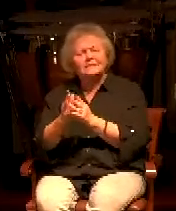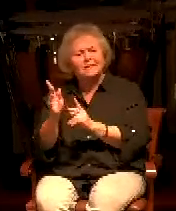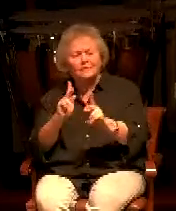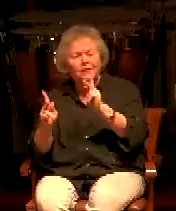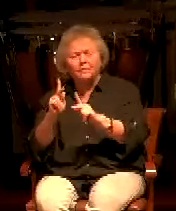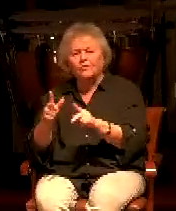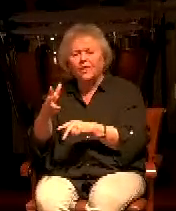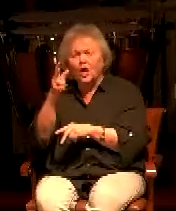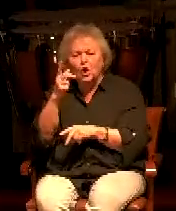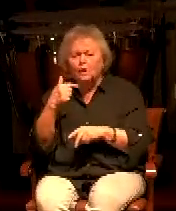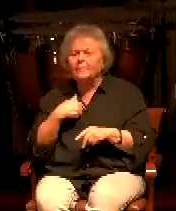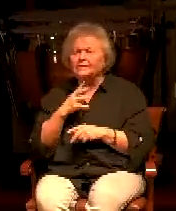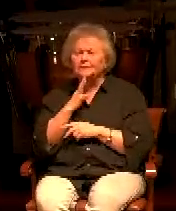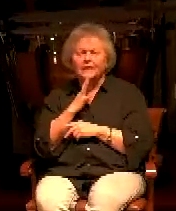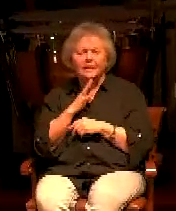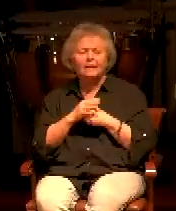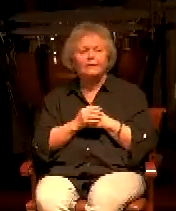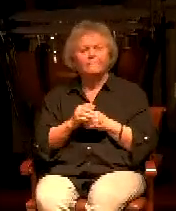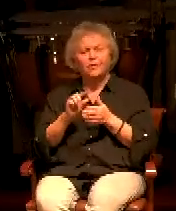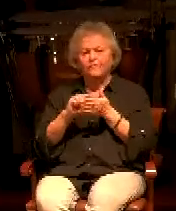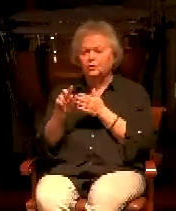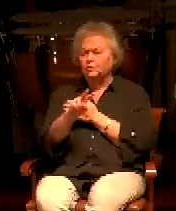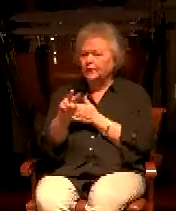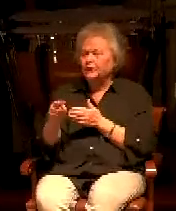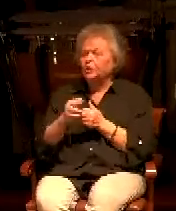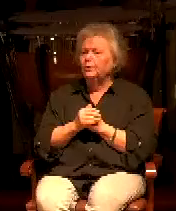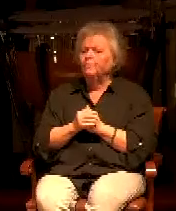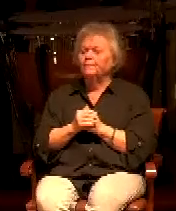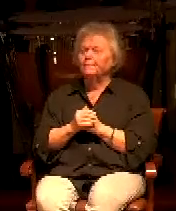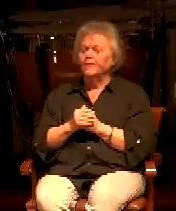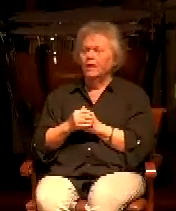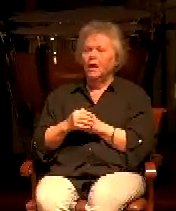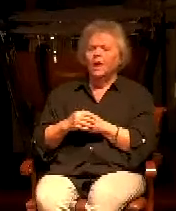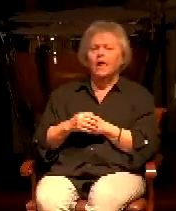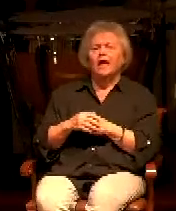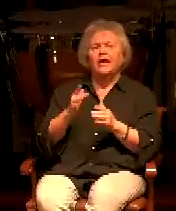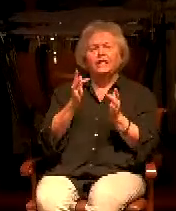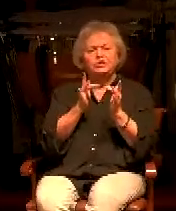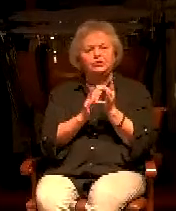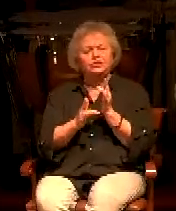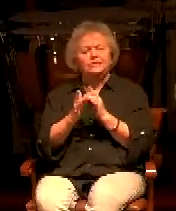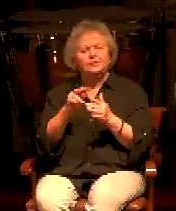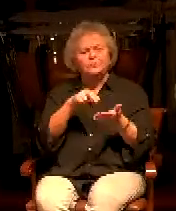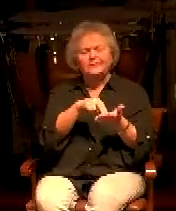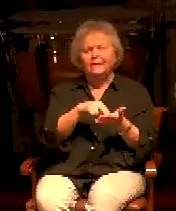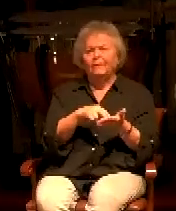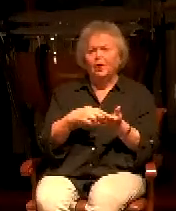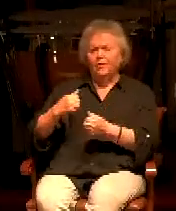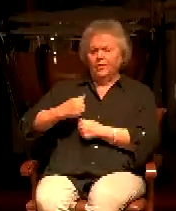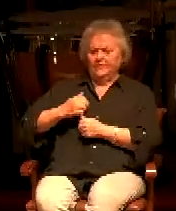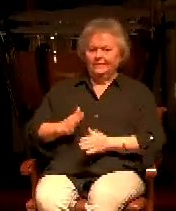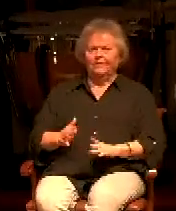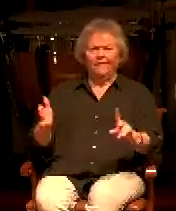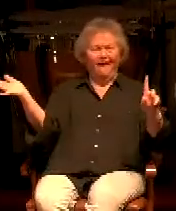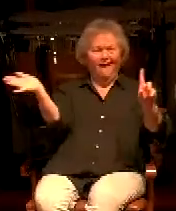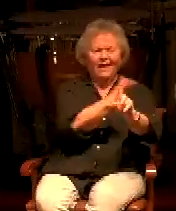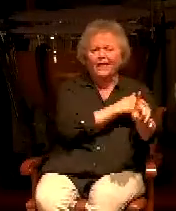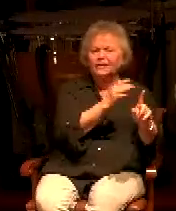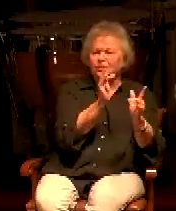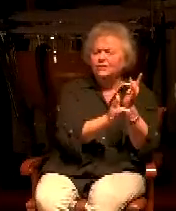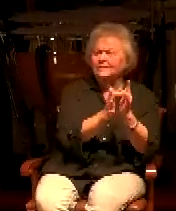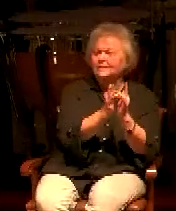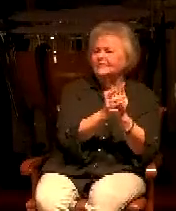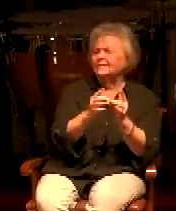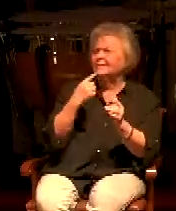said." Verse 22, when he said these things, one of the officers standing by struck Jesus with his hand, saying, "Is that how you answer the high